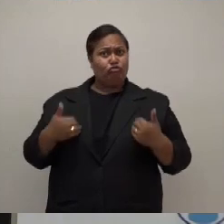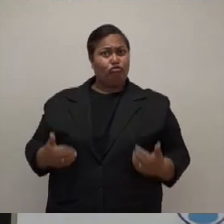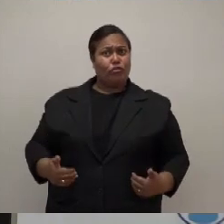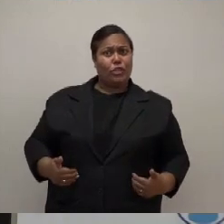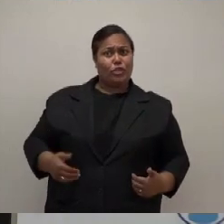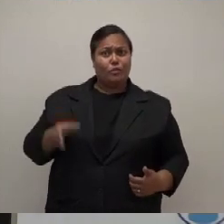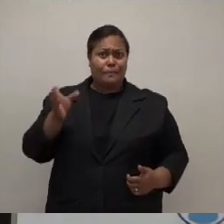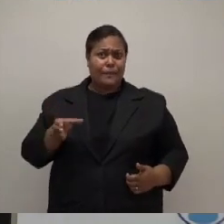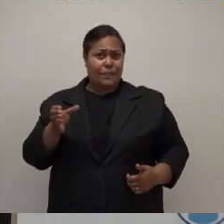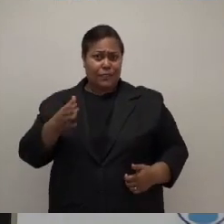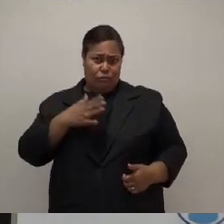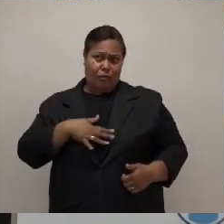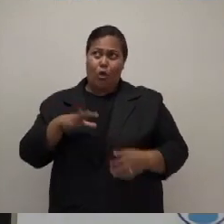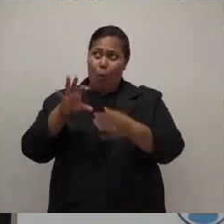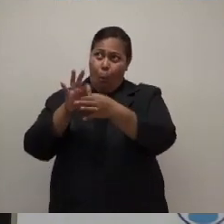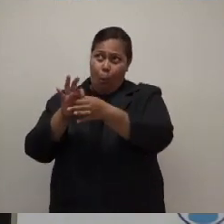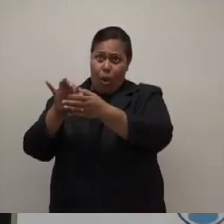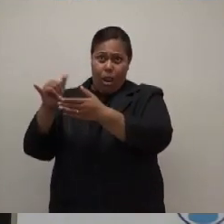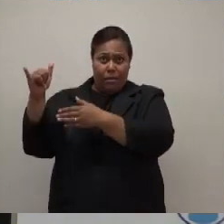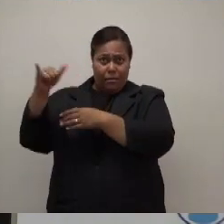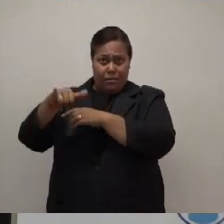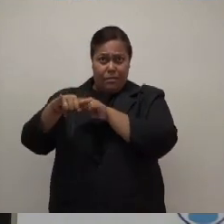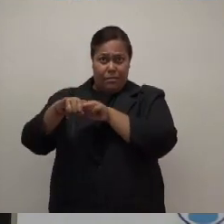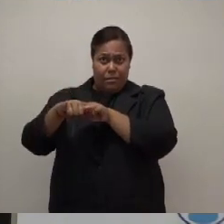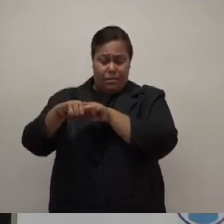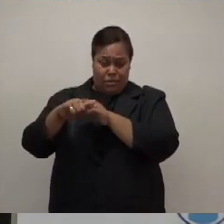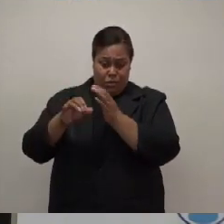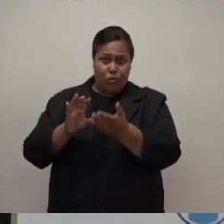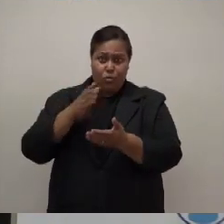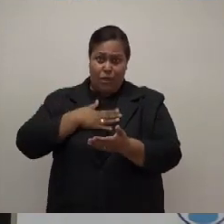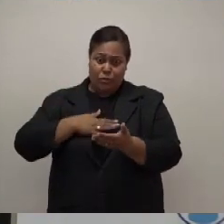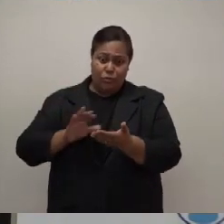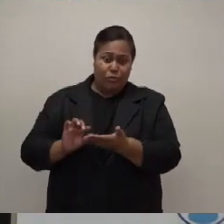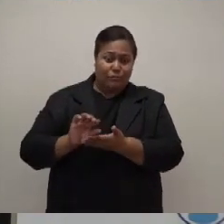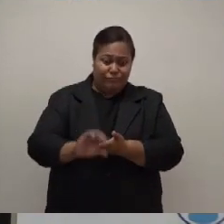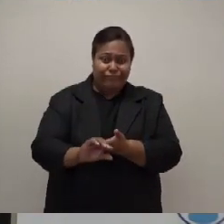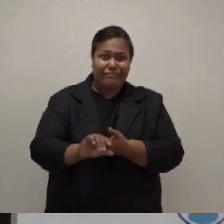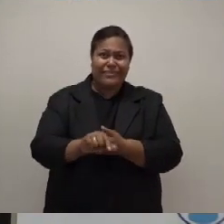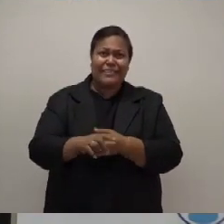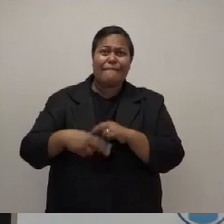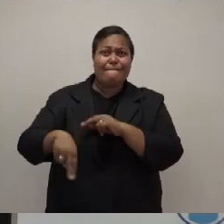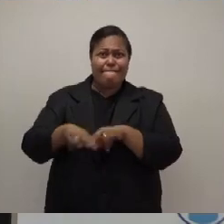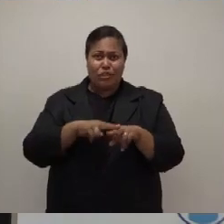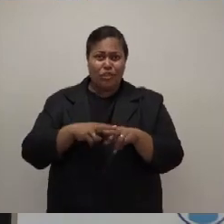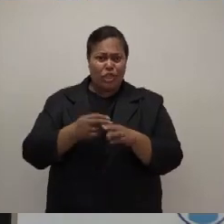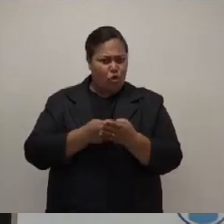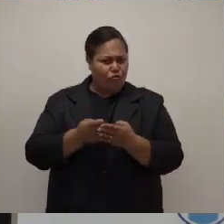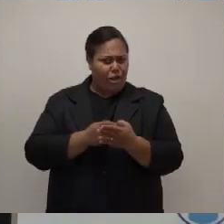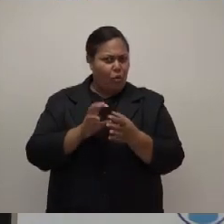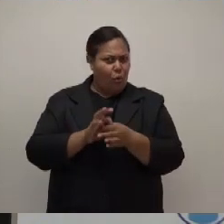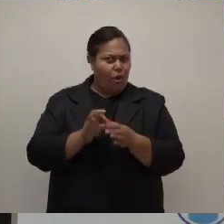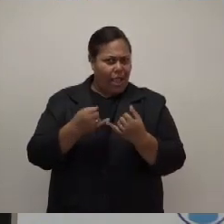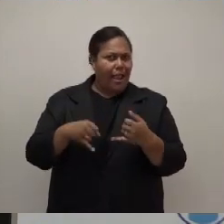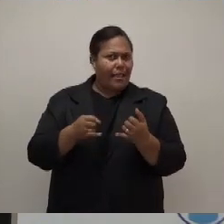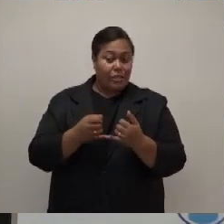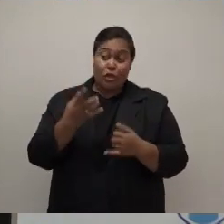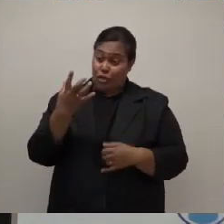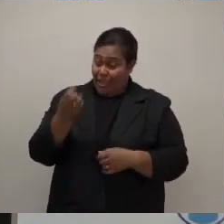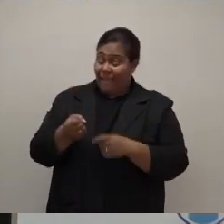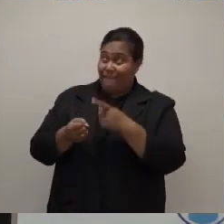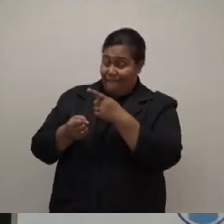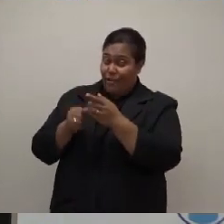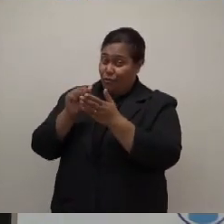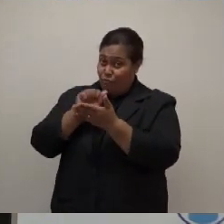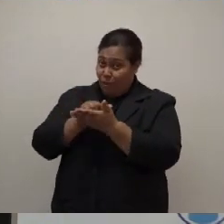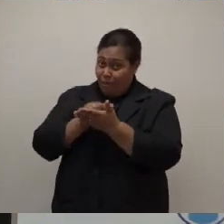jet, rent your own island, and invest millions of dollars in Fiji in the process. You have taken all the necessary precautions requested